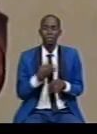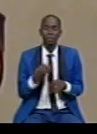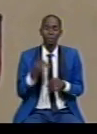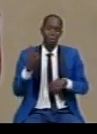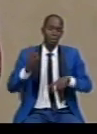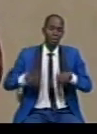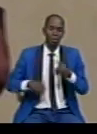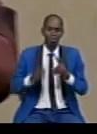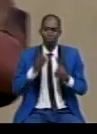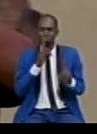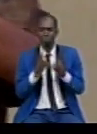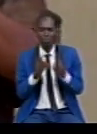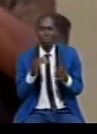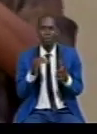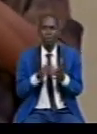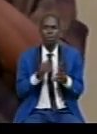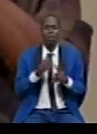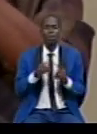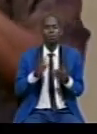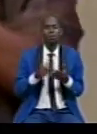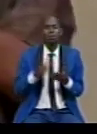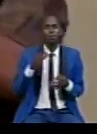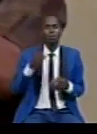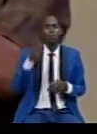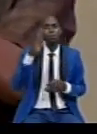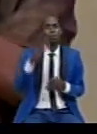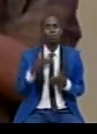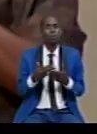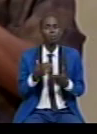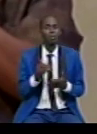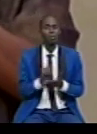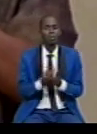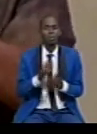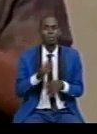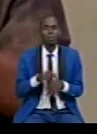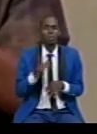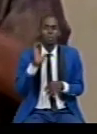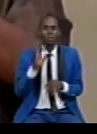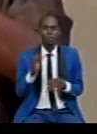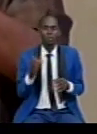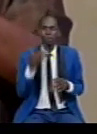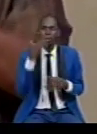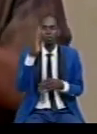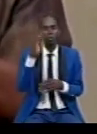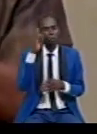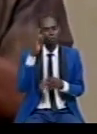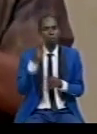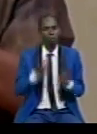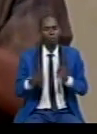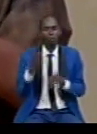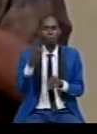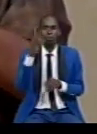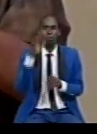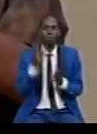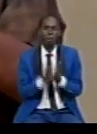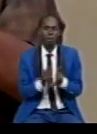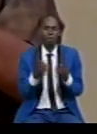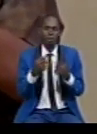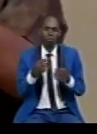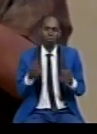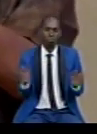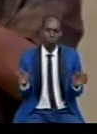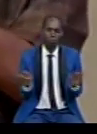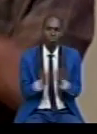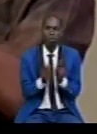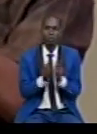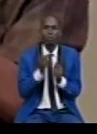God, before that time, I called some of our brethren. They came, they really prayed with me. And the next day,